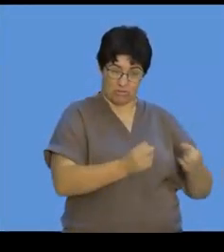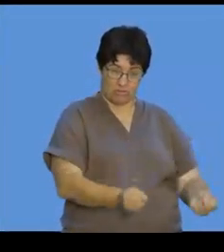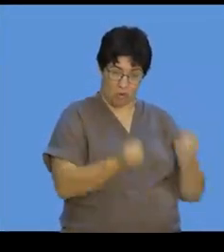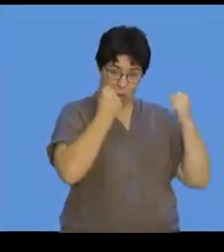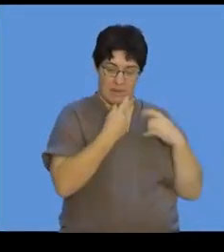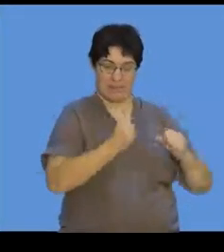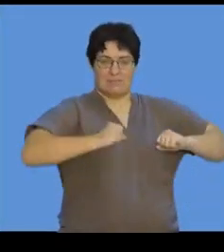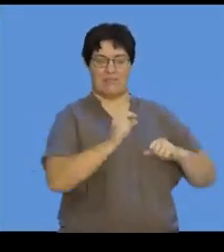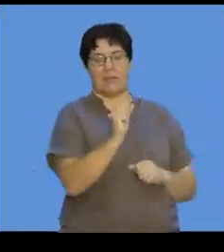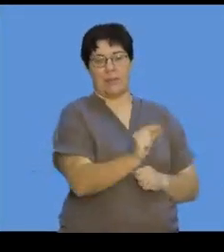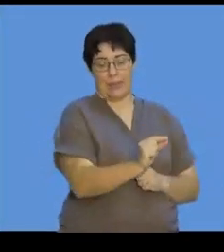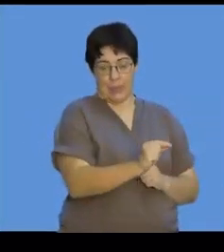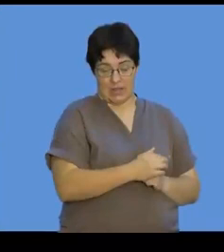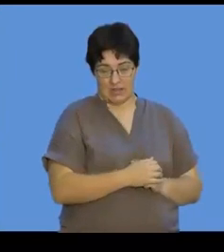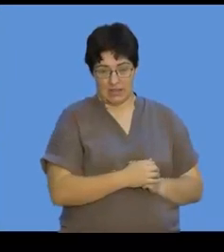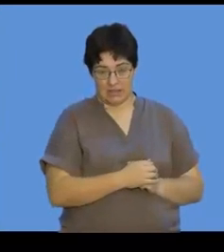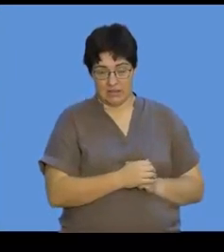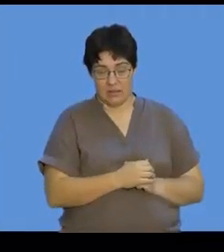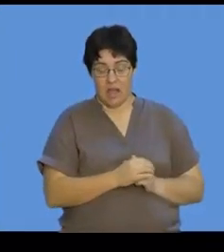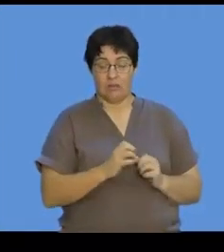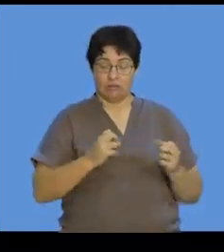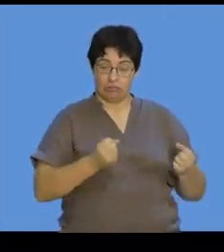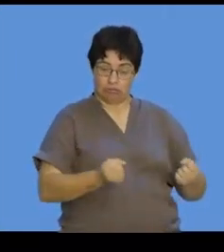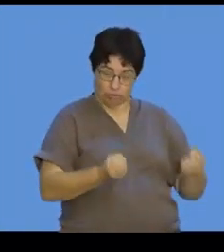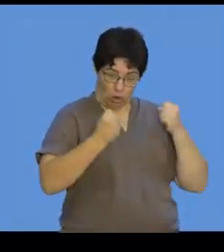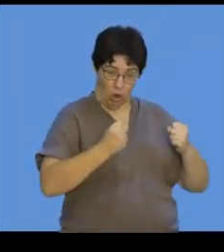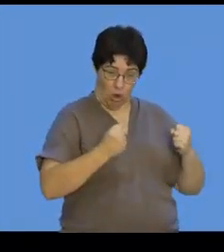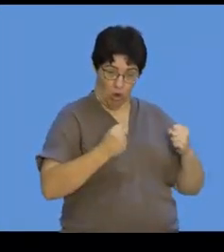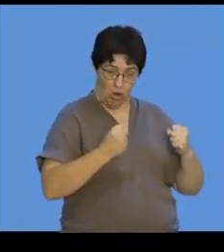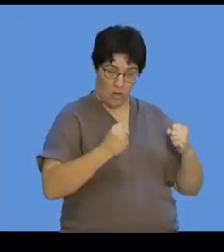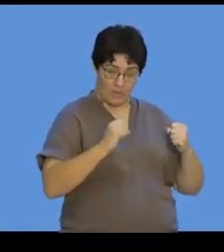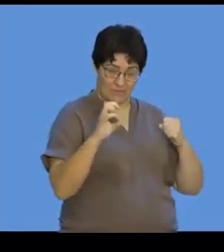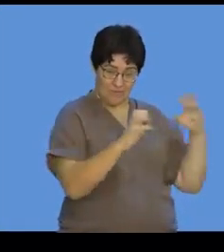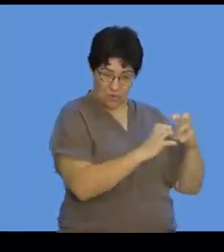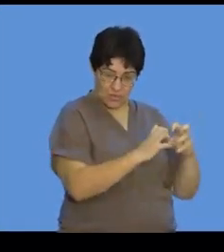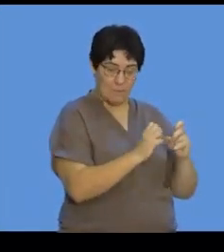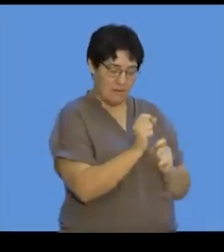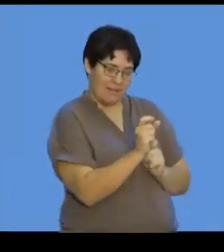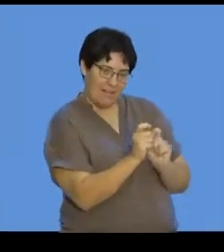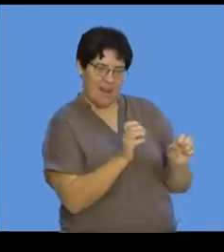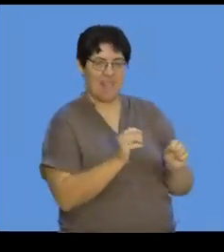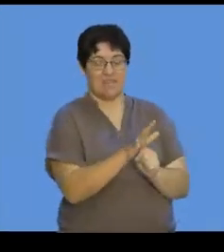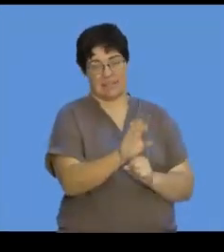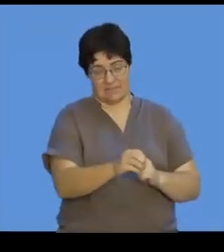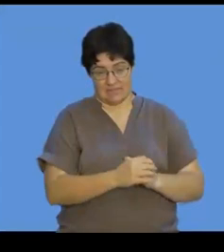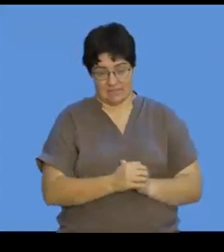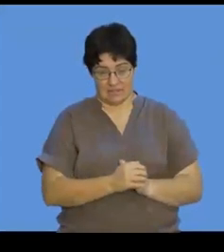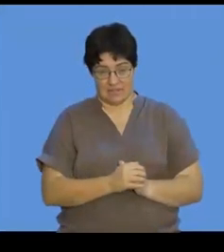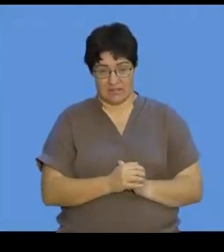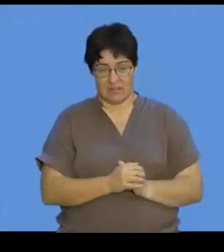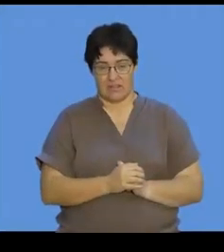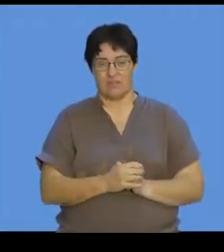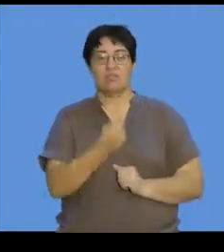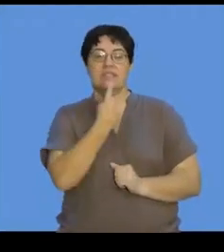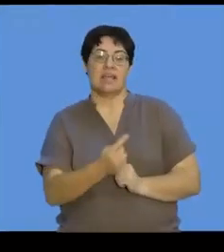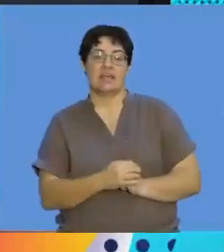okay? So the strength of the force will obviously affect the distance between the particles. What are we saying in a nutshell? We are saying